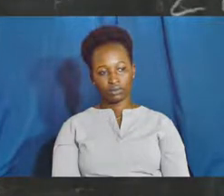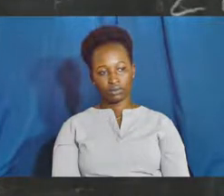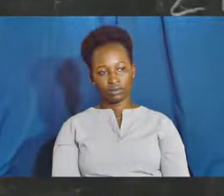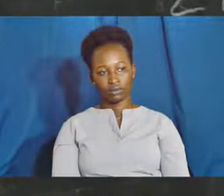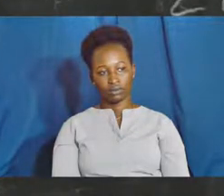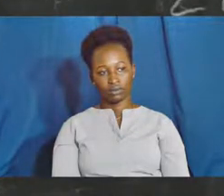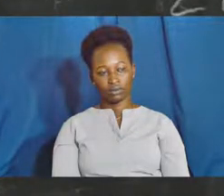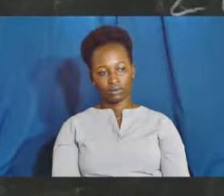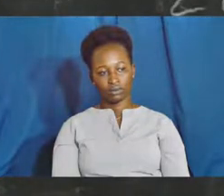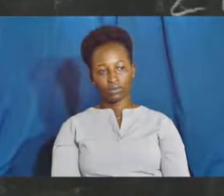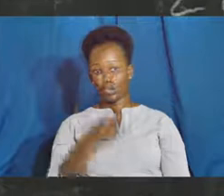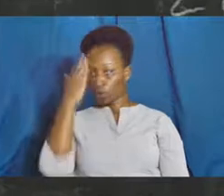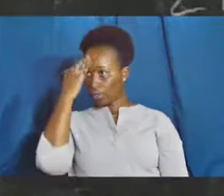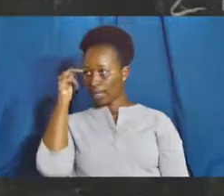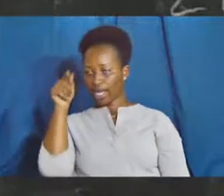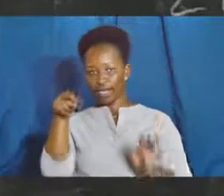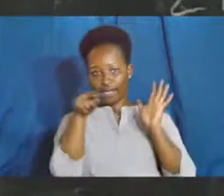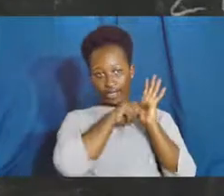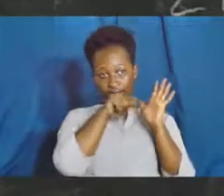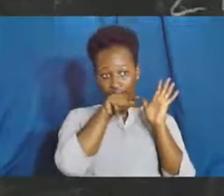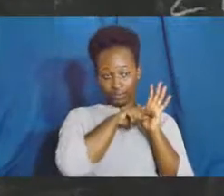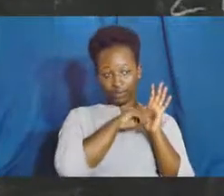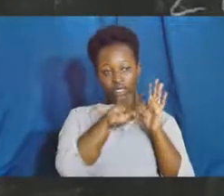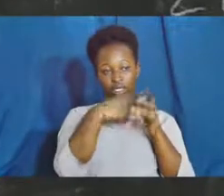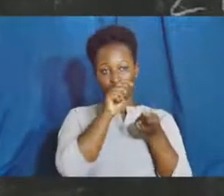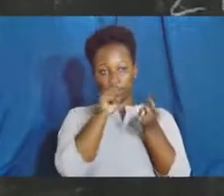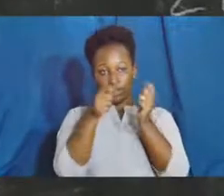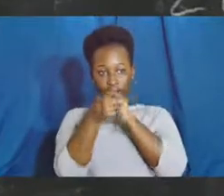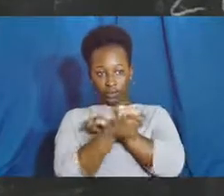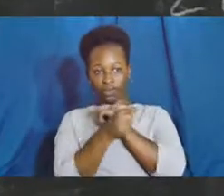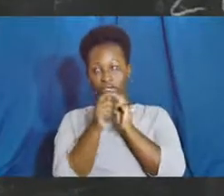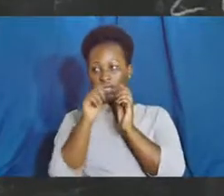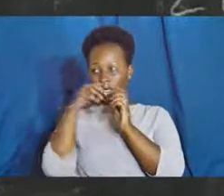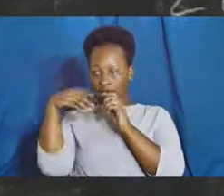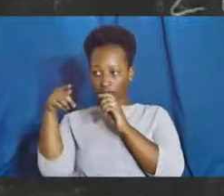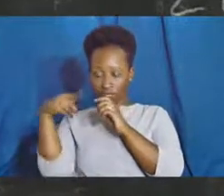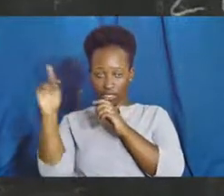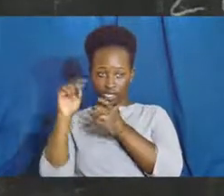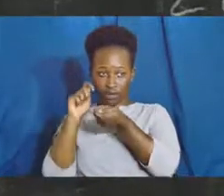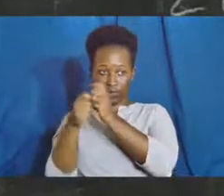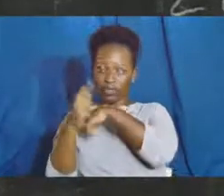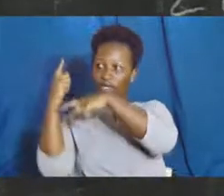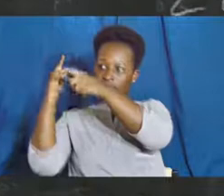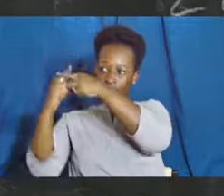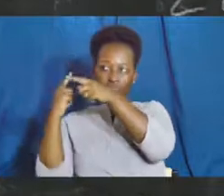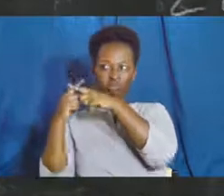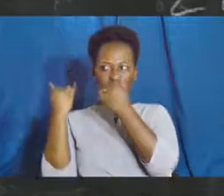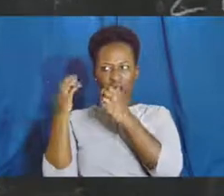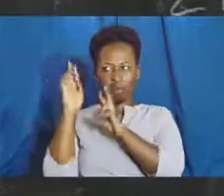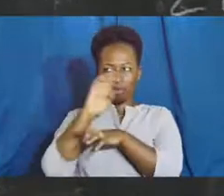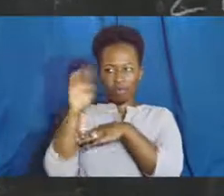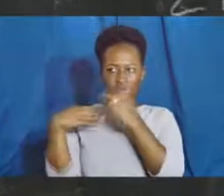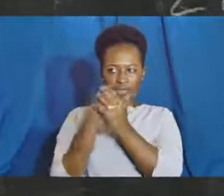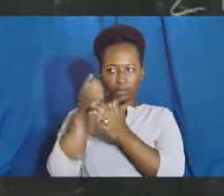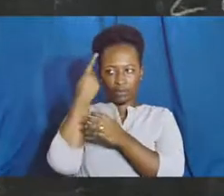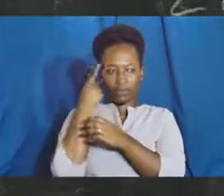with when you move that 45 to that side. So I hope you are now working just with all of this